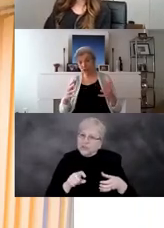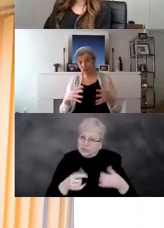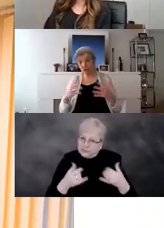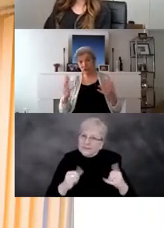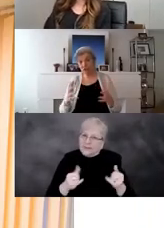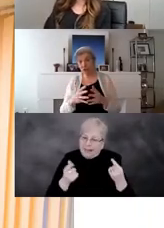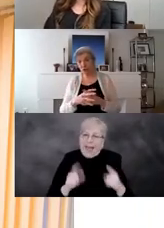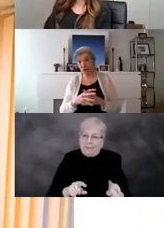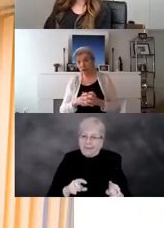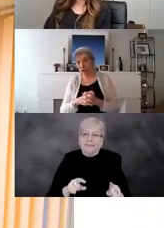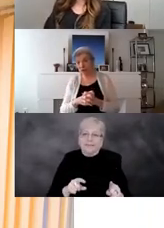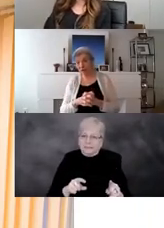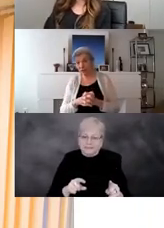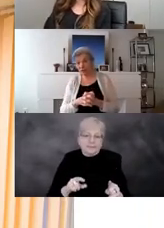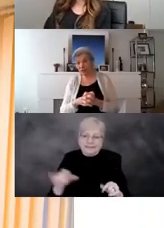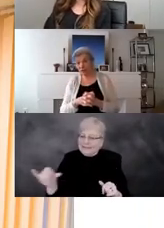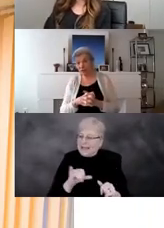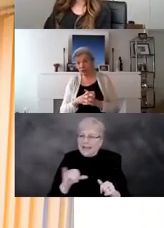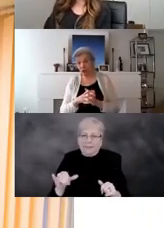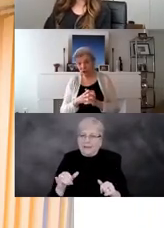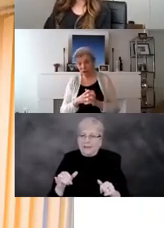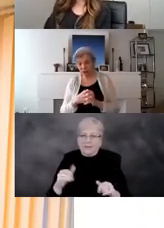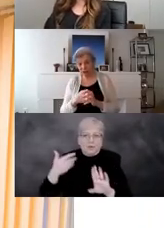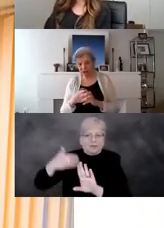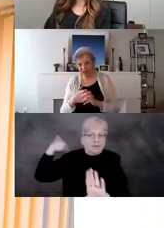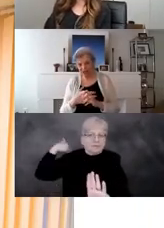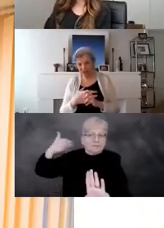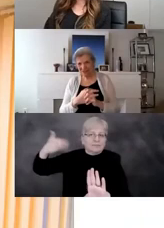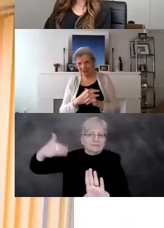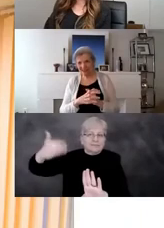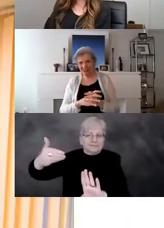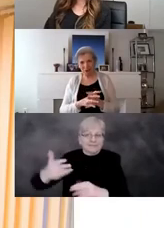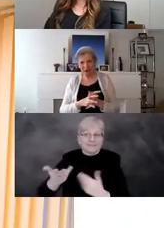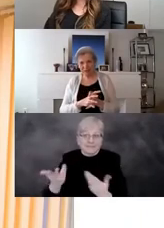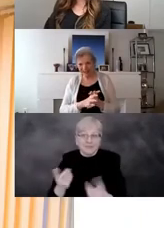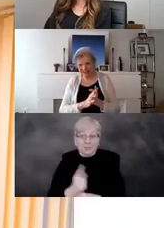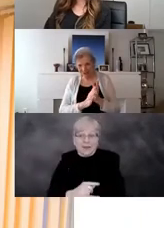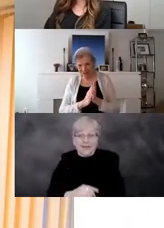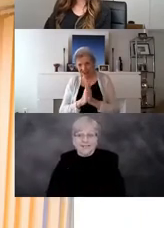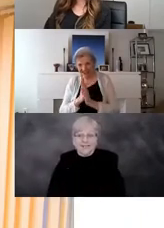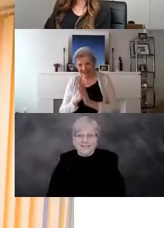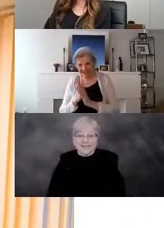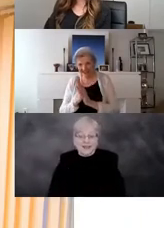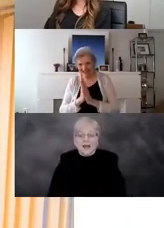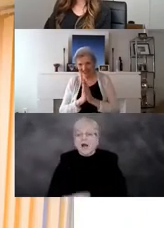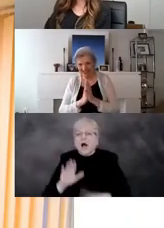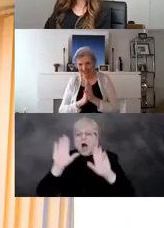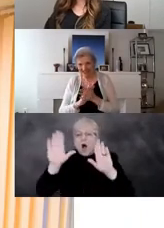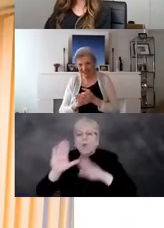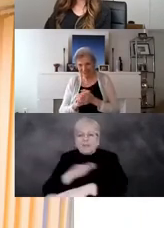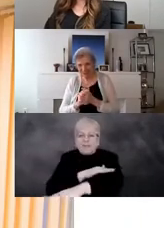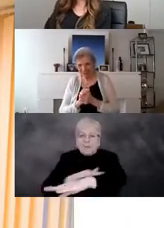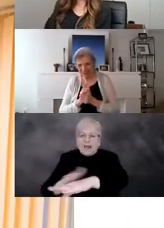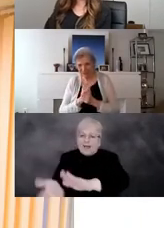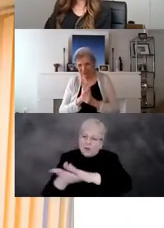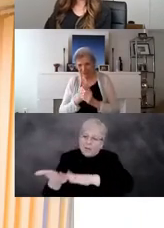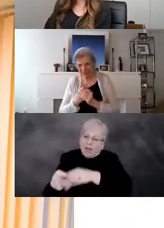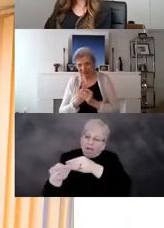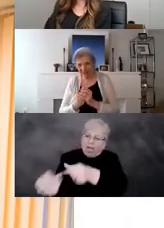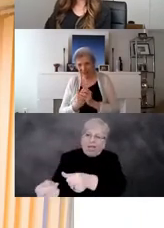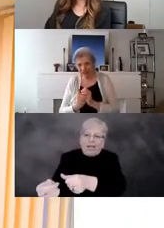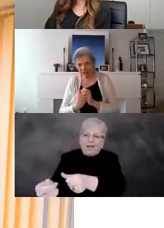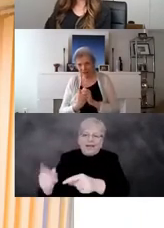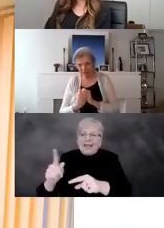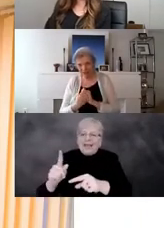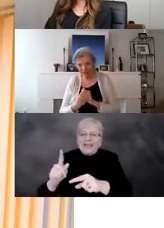happen just as in the normal course of events. There's no substitute. A great platform can't substitute for a